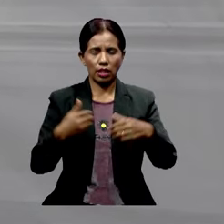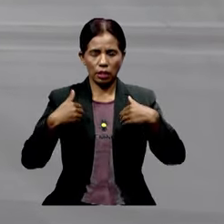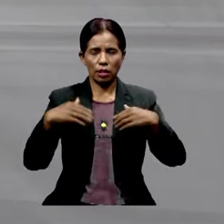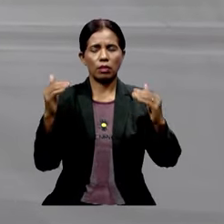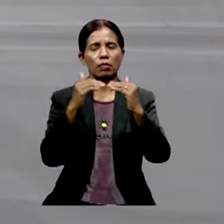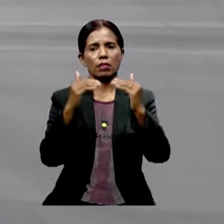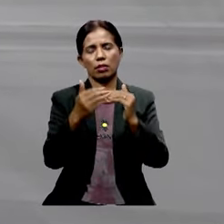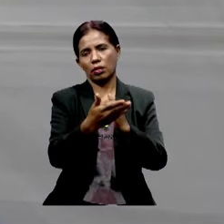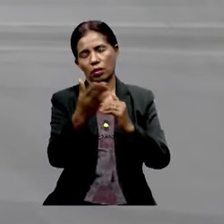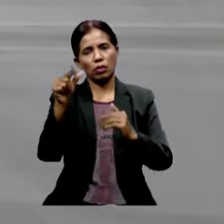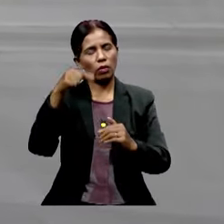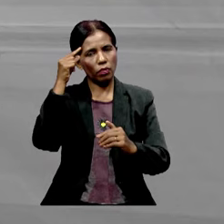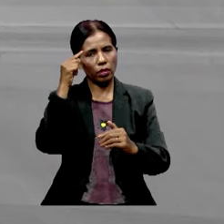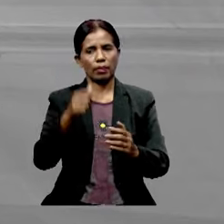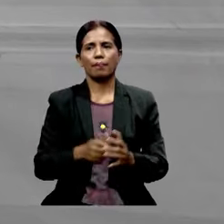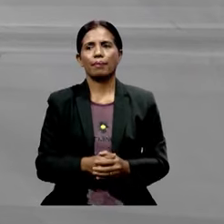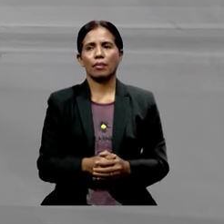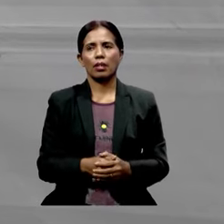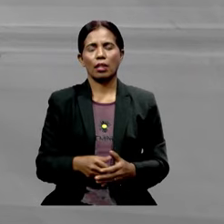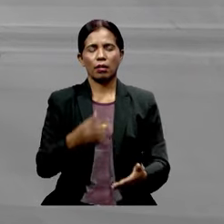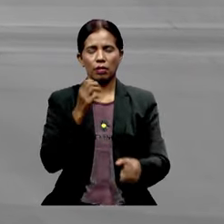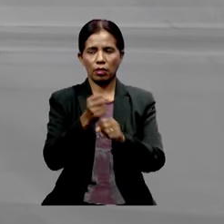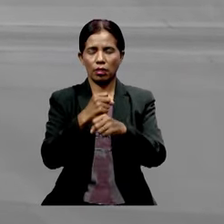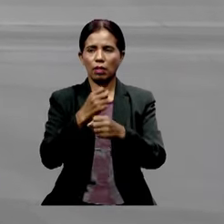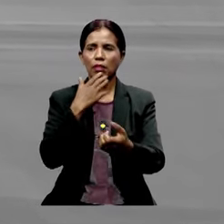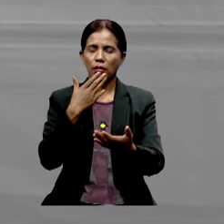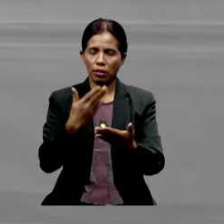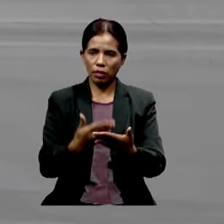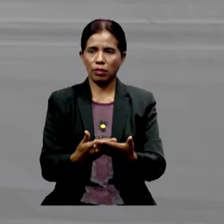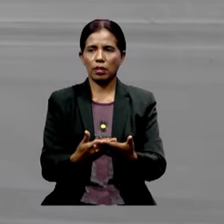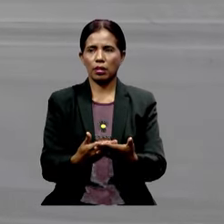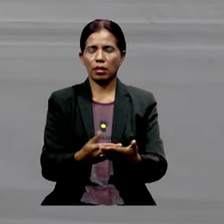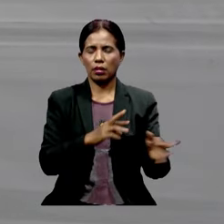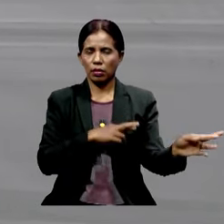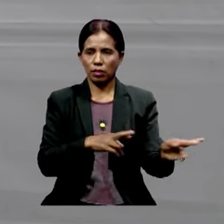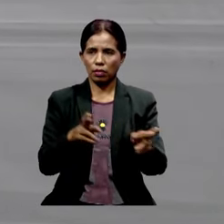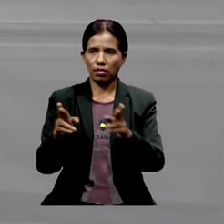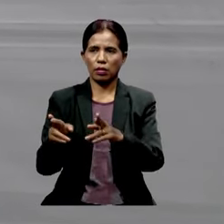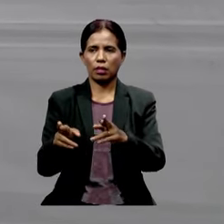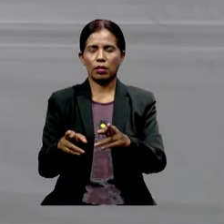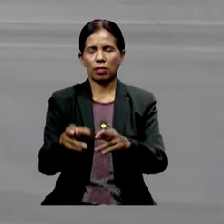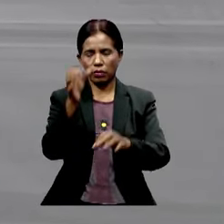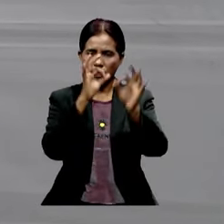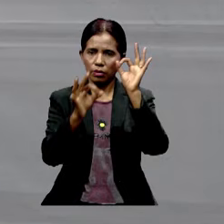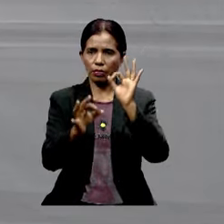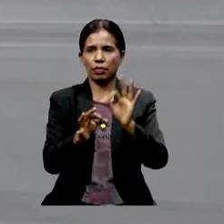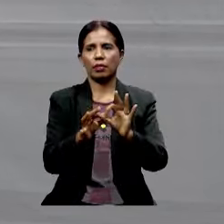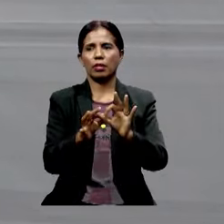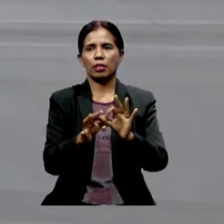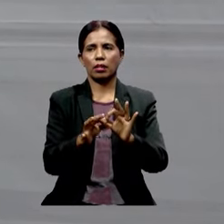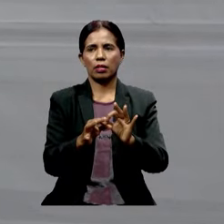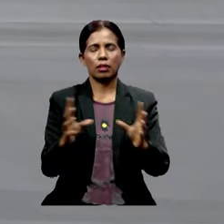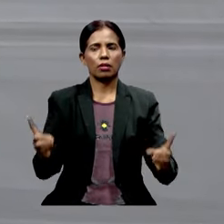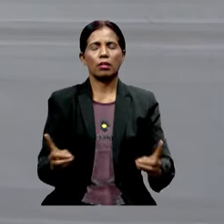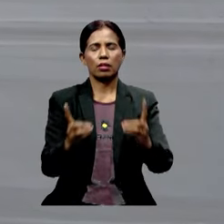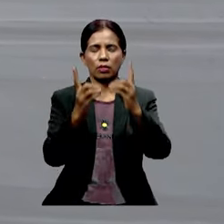your government. It was a big pleasure, and we do really hope to meet